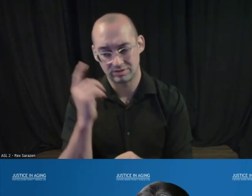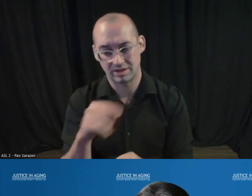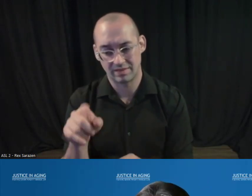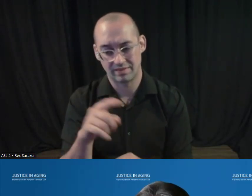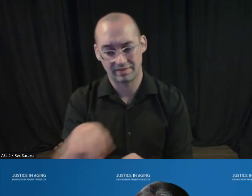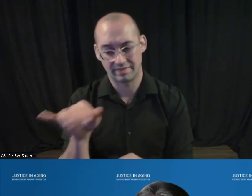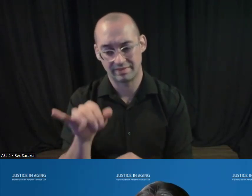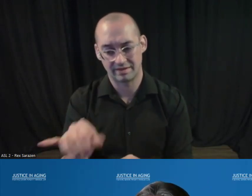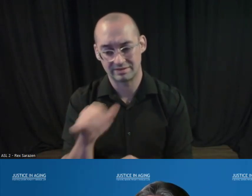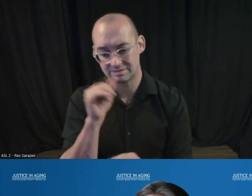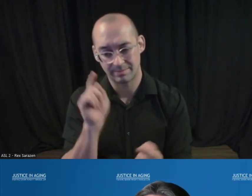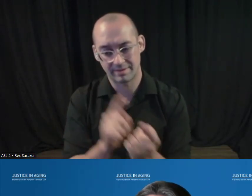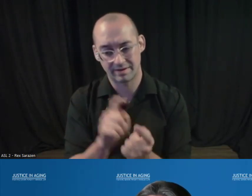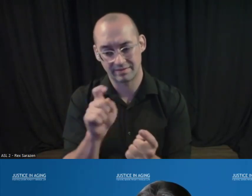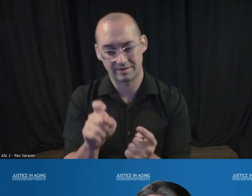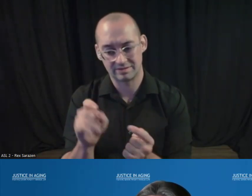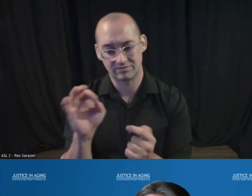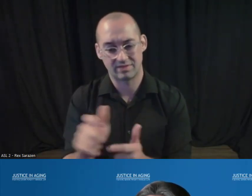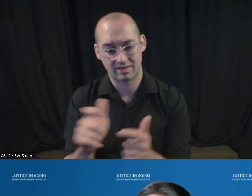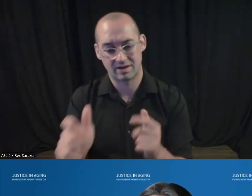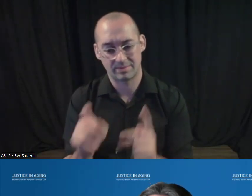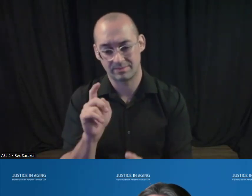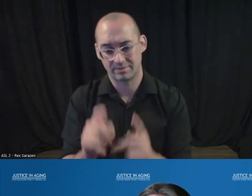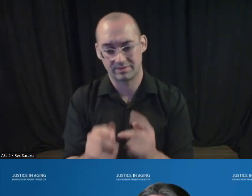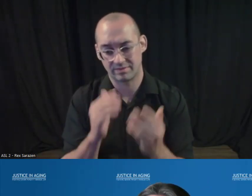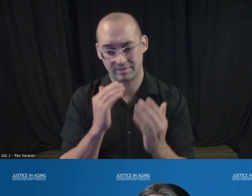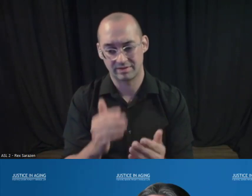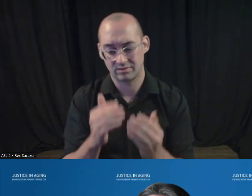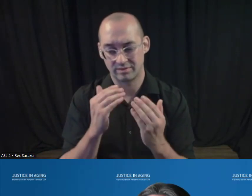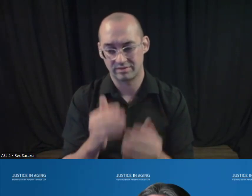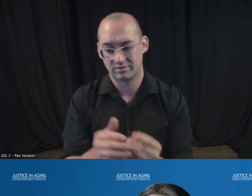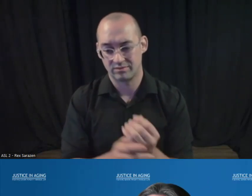not meeting the needs of a lot of people. Thank you, guys. Thank you.